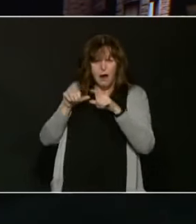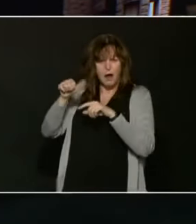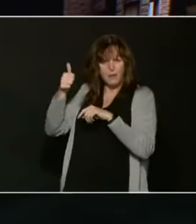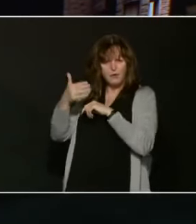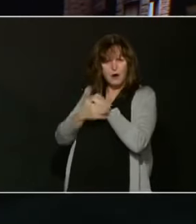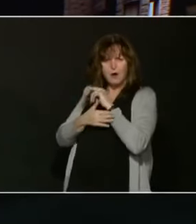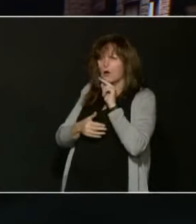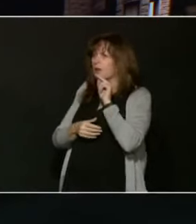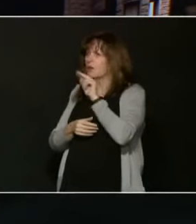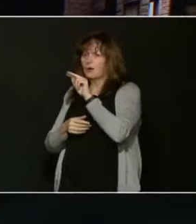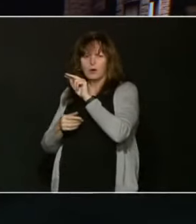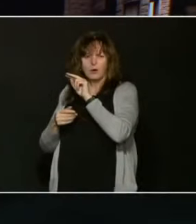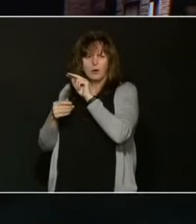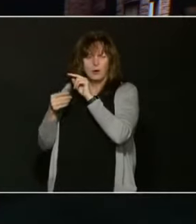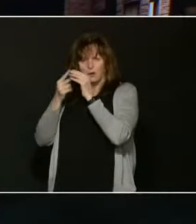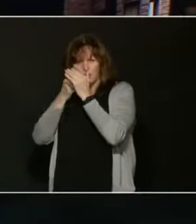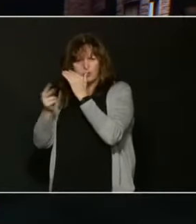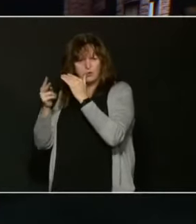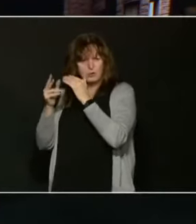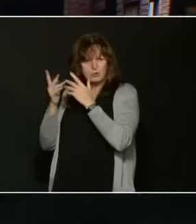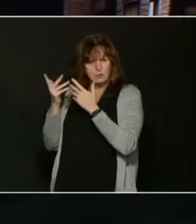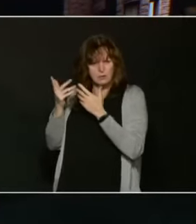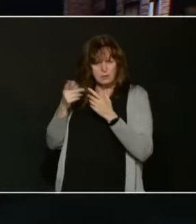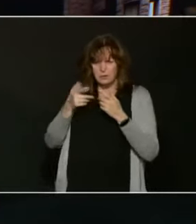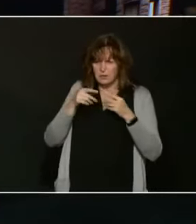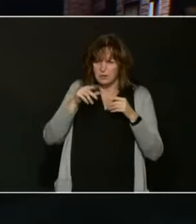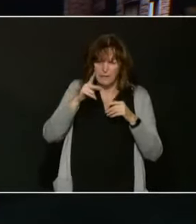Is it public health measures, or is it something else?